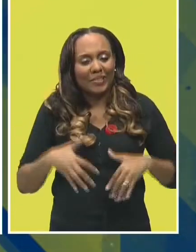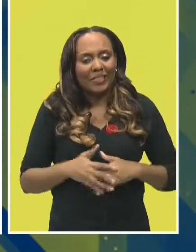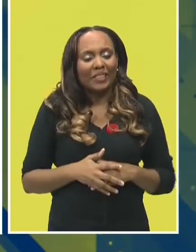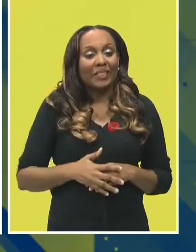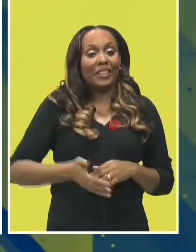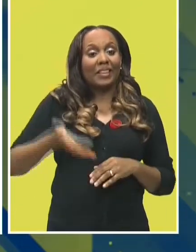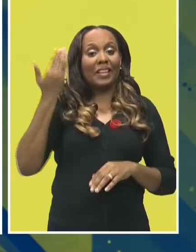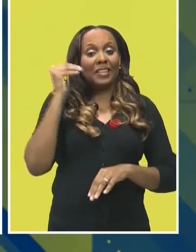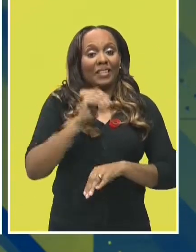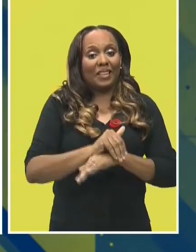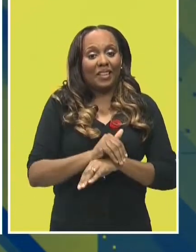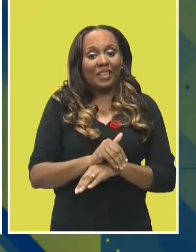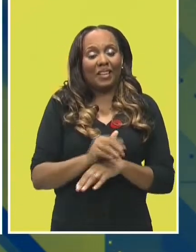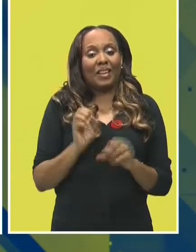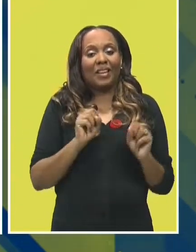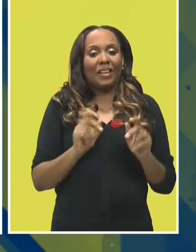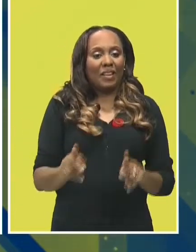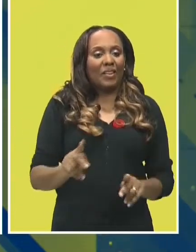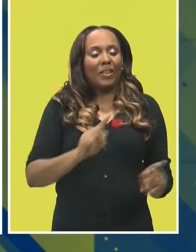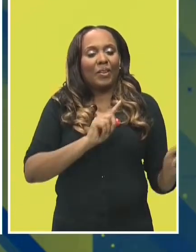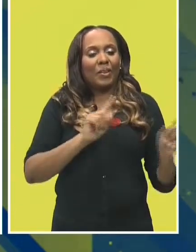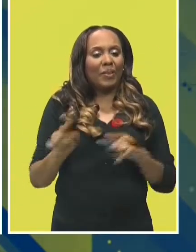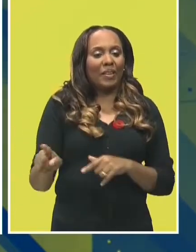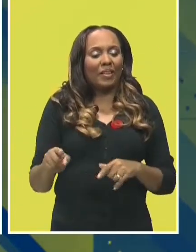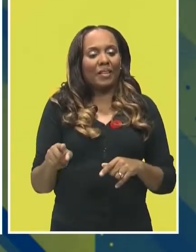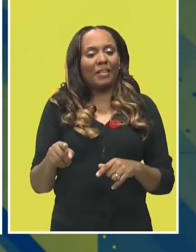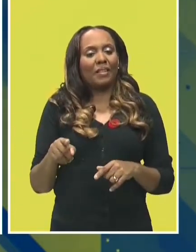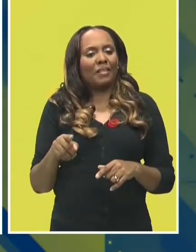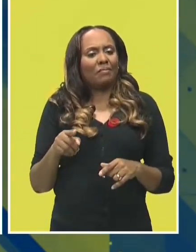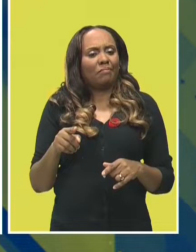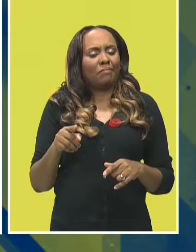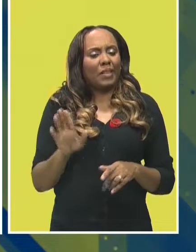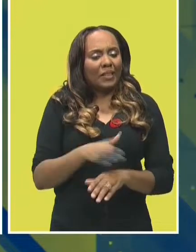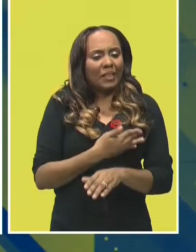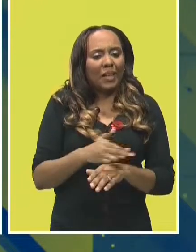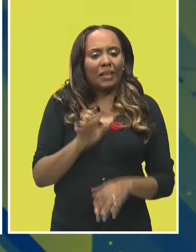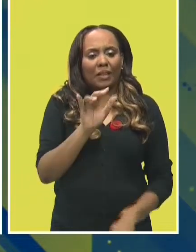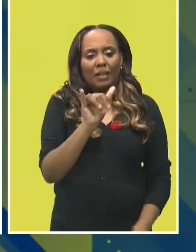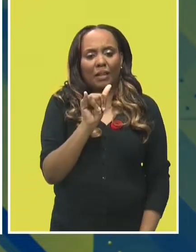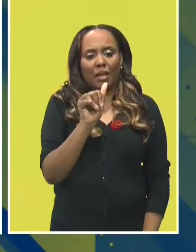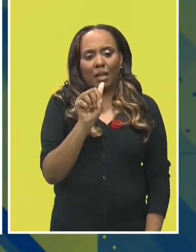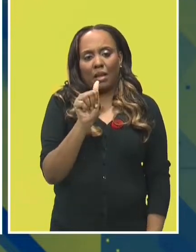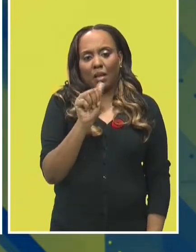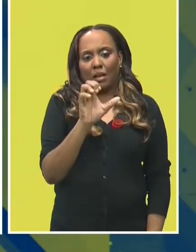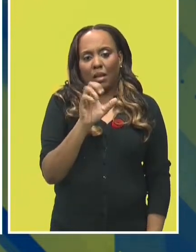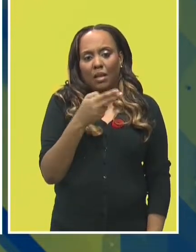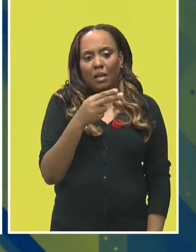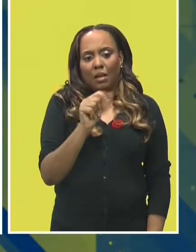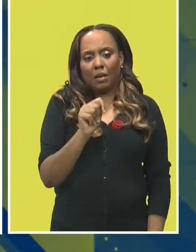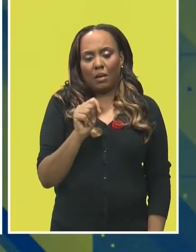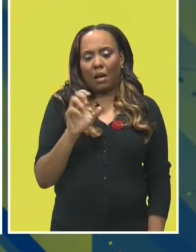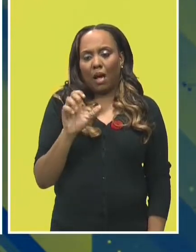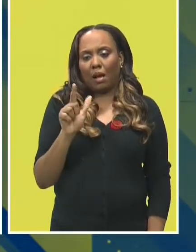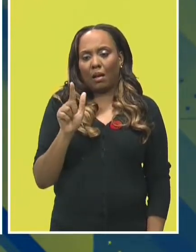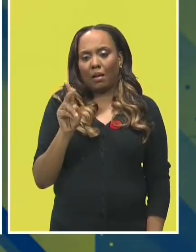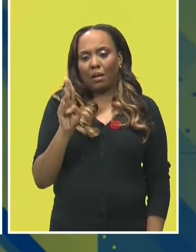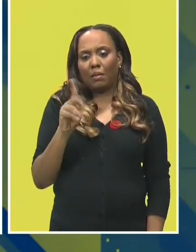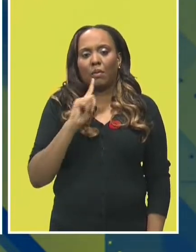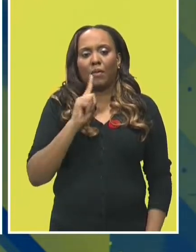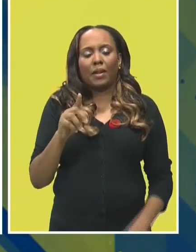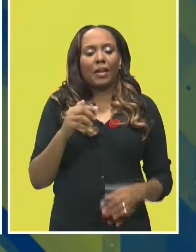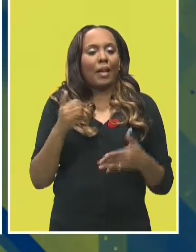last night we had an opportunity to perform at the Yacht Club, which went very well, and it was a nice warm-up for this evening as